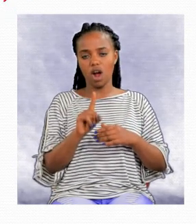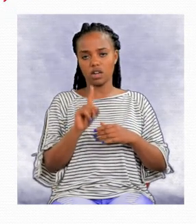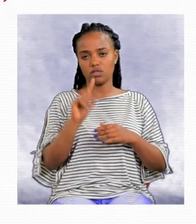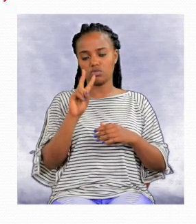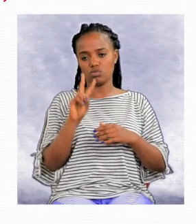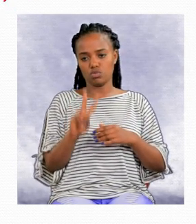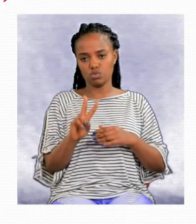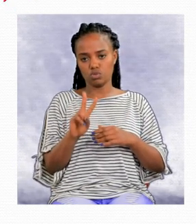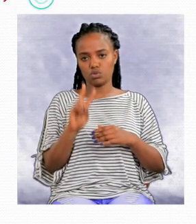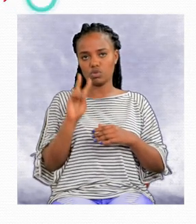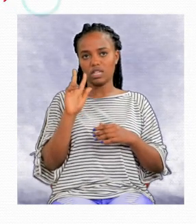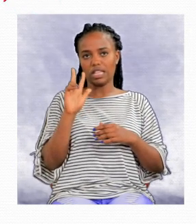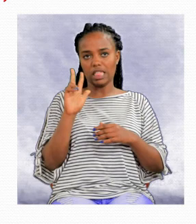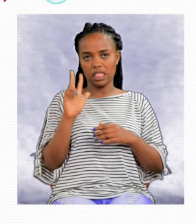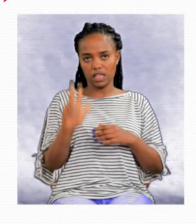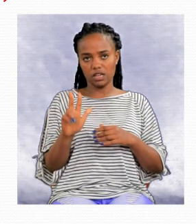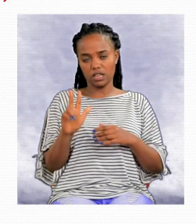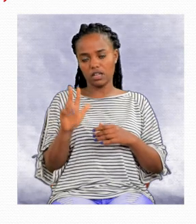3, 4,